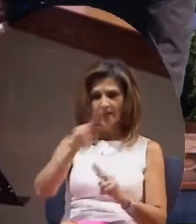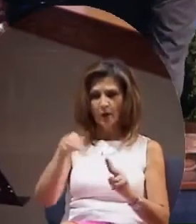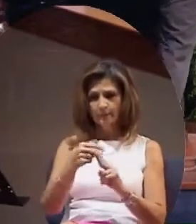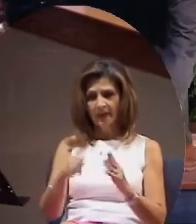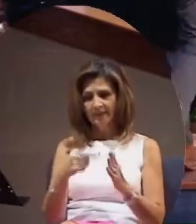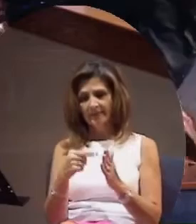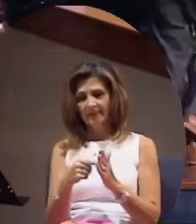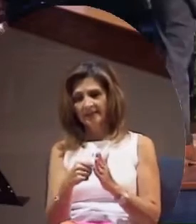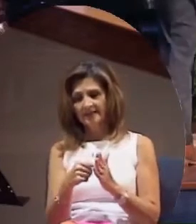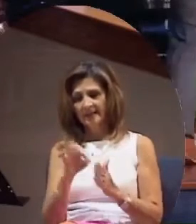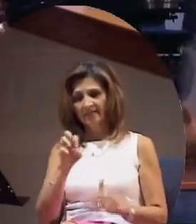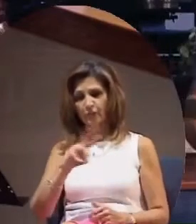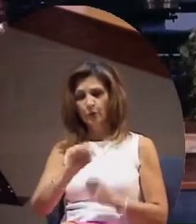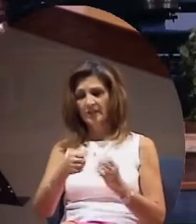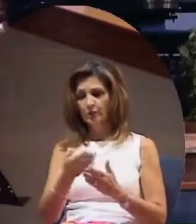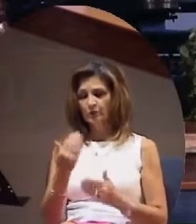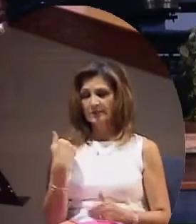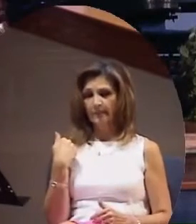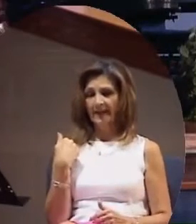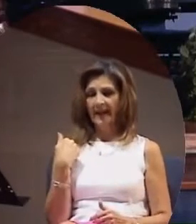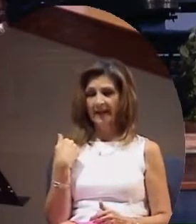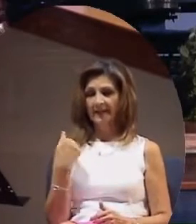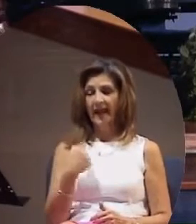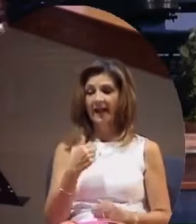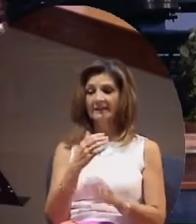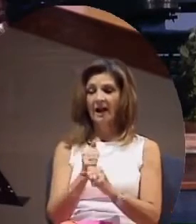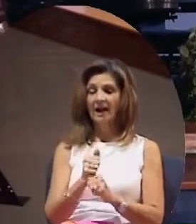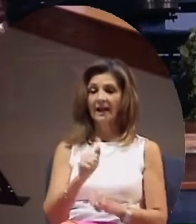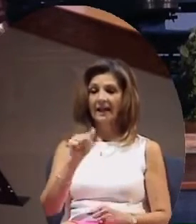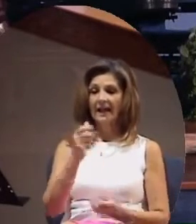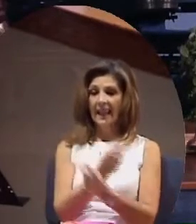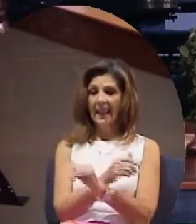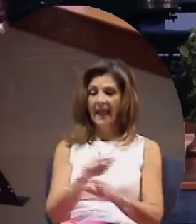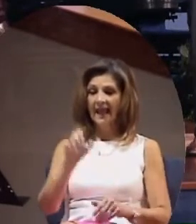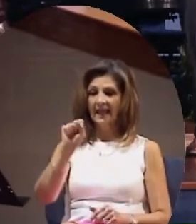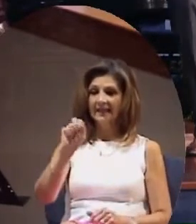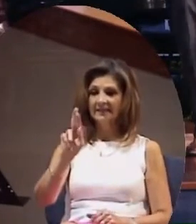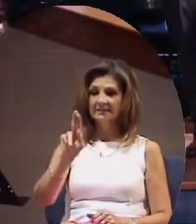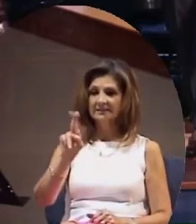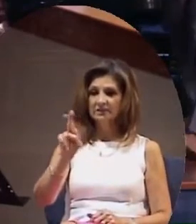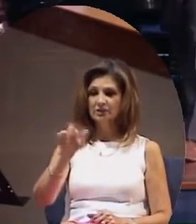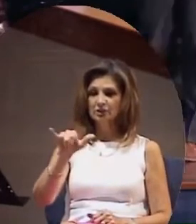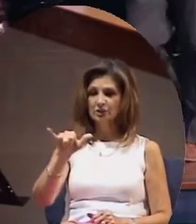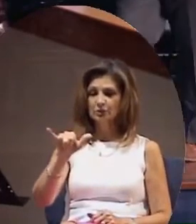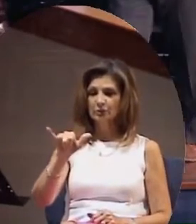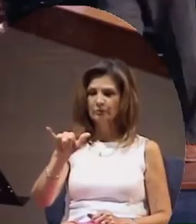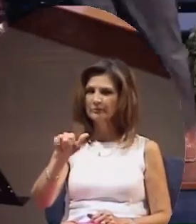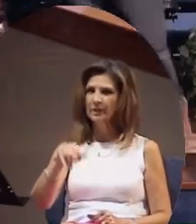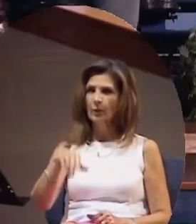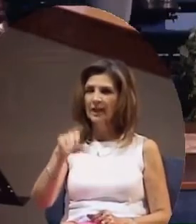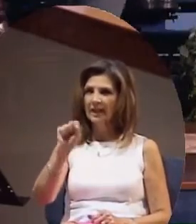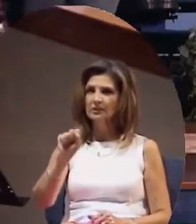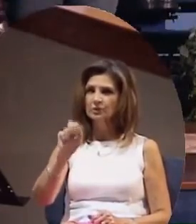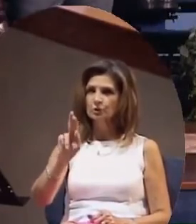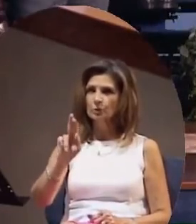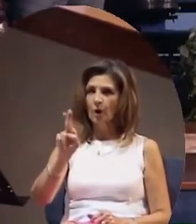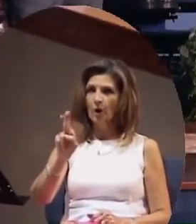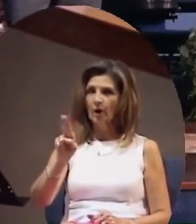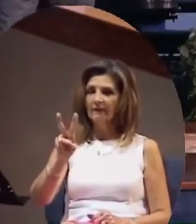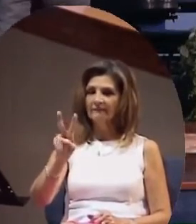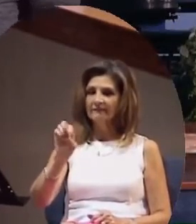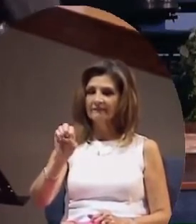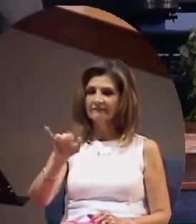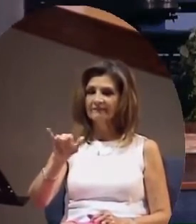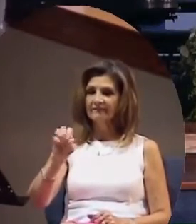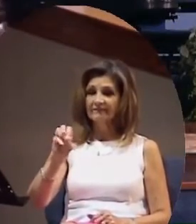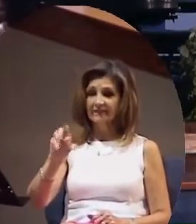this a few years back. I got our land surveyed. I say land, it's less than an acre. But it's big to me.